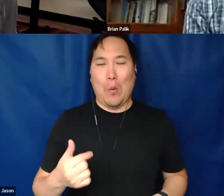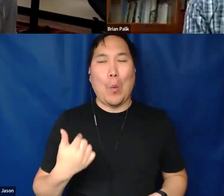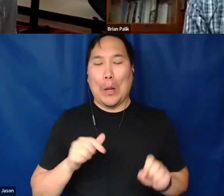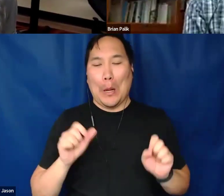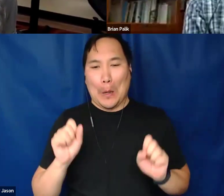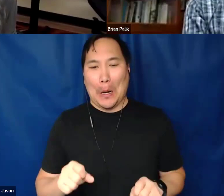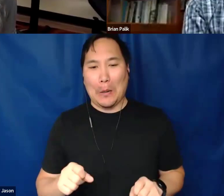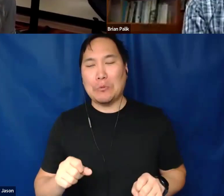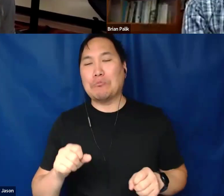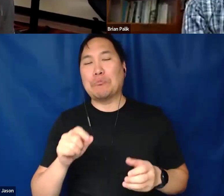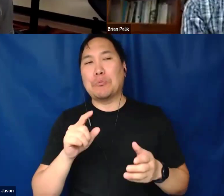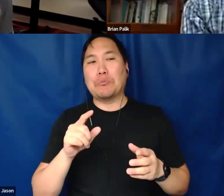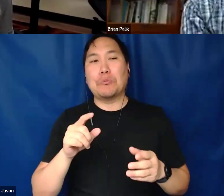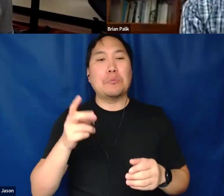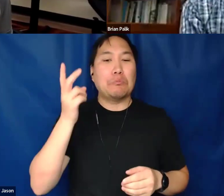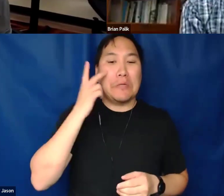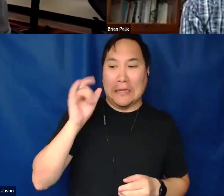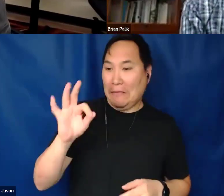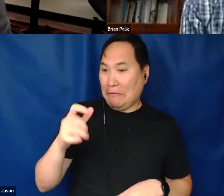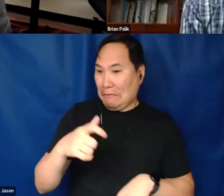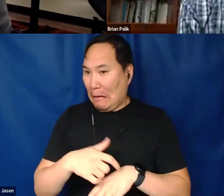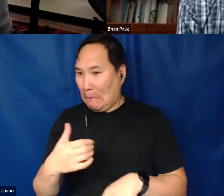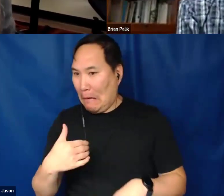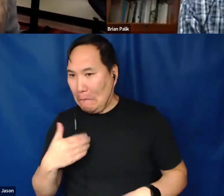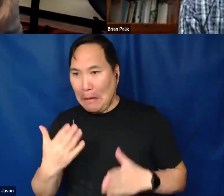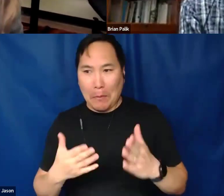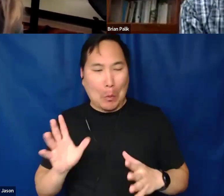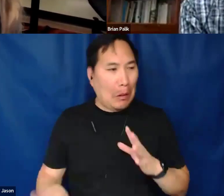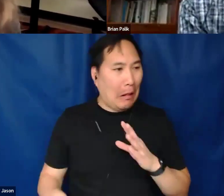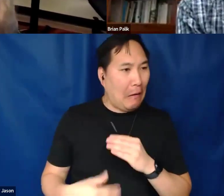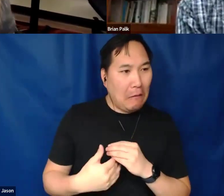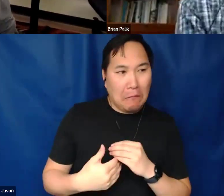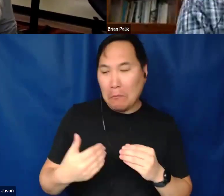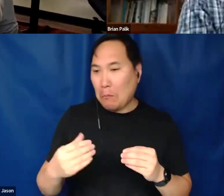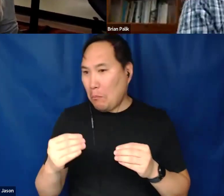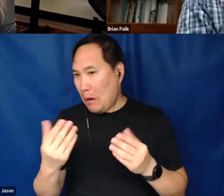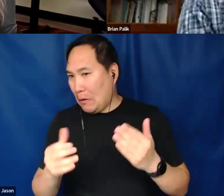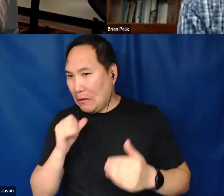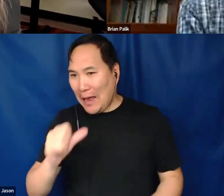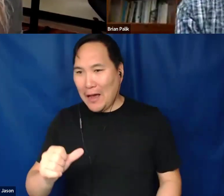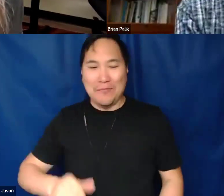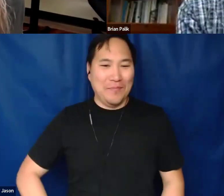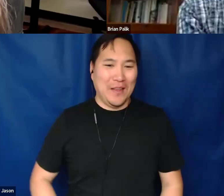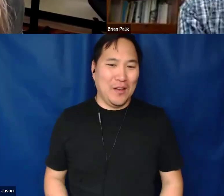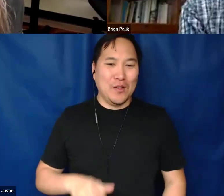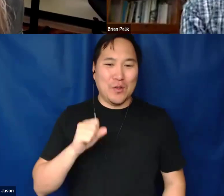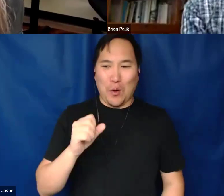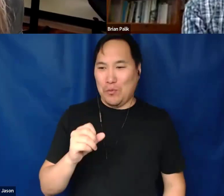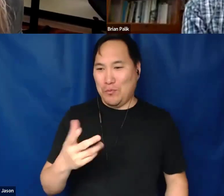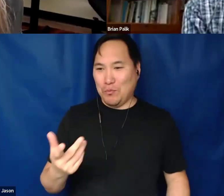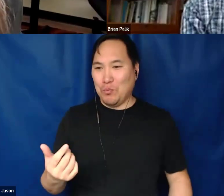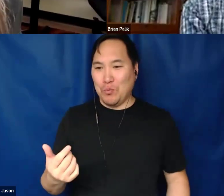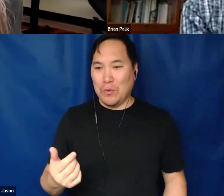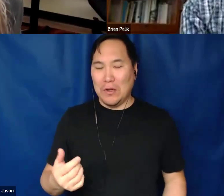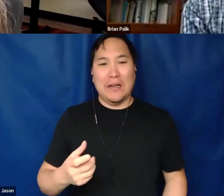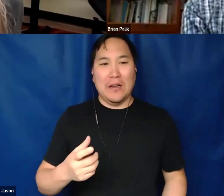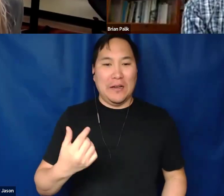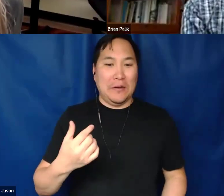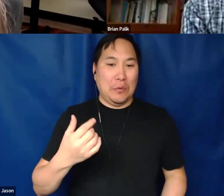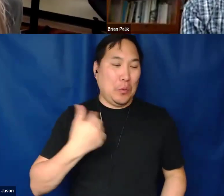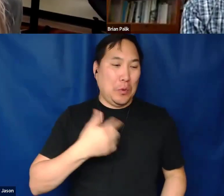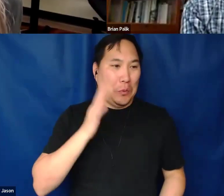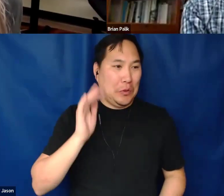and potentially in the time we have, we might be able to pick up a few more. So if folks have those, we'll continue to